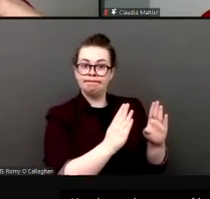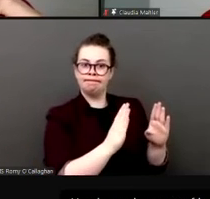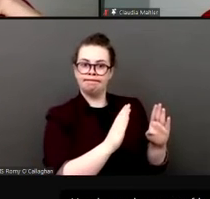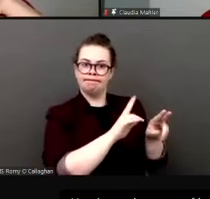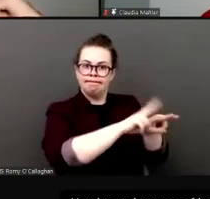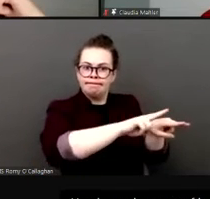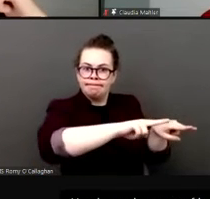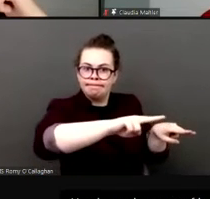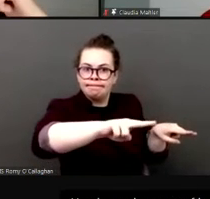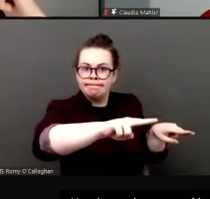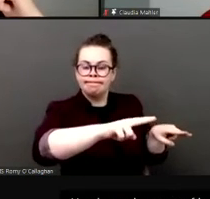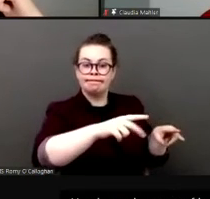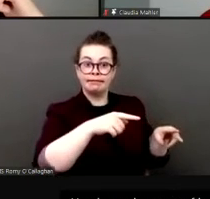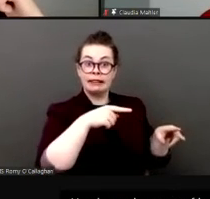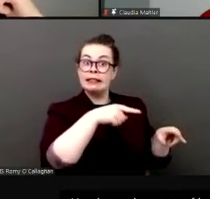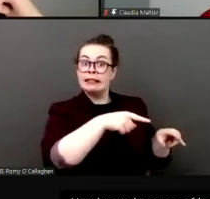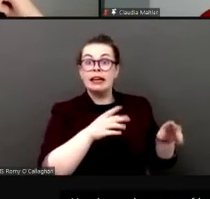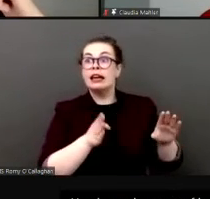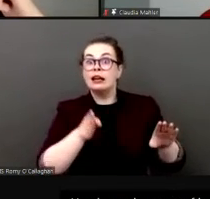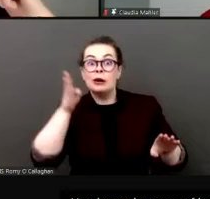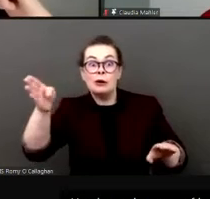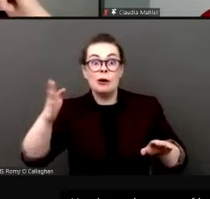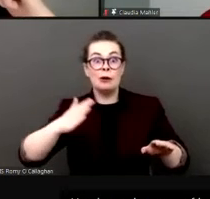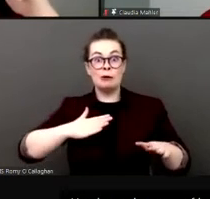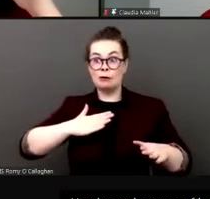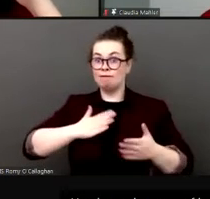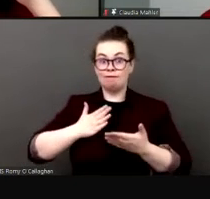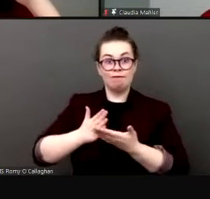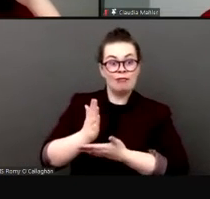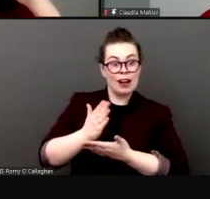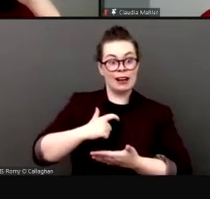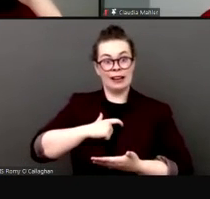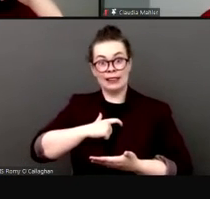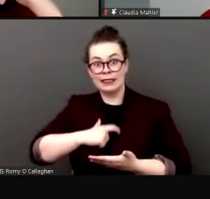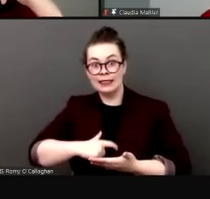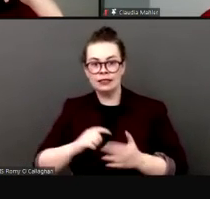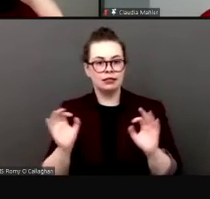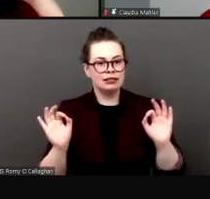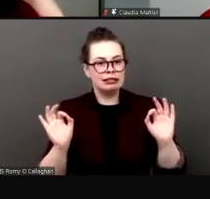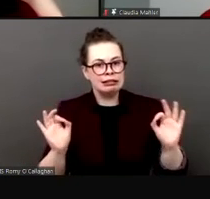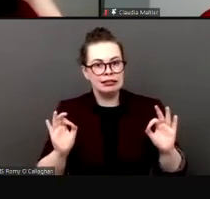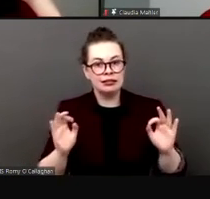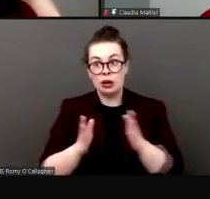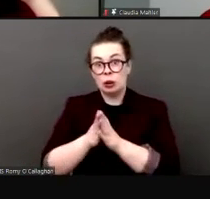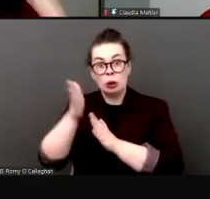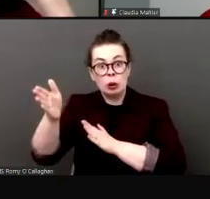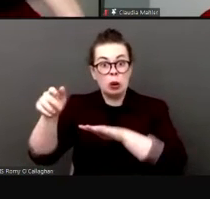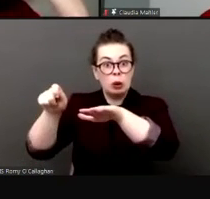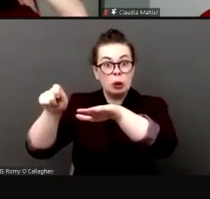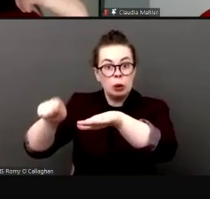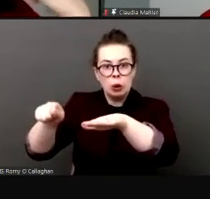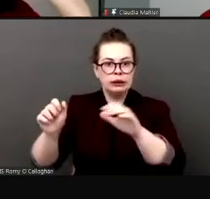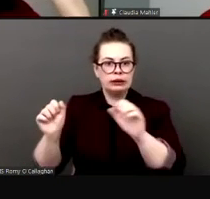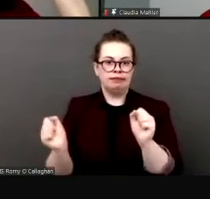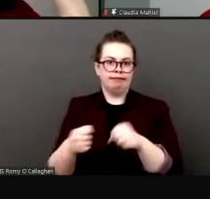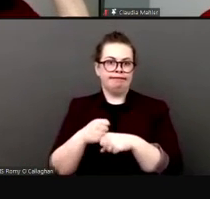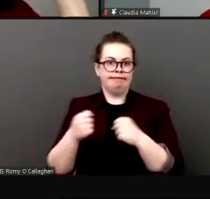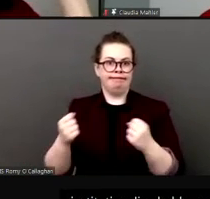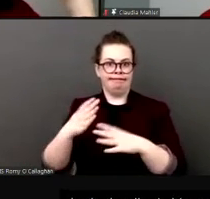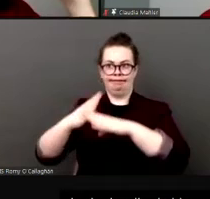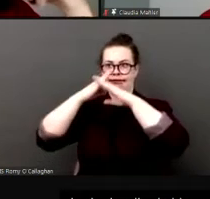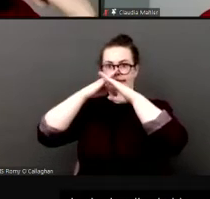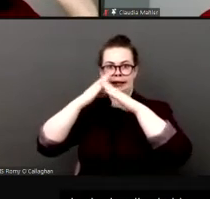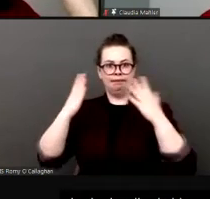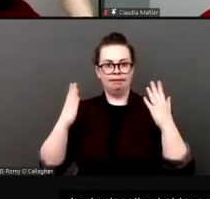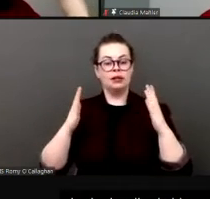justice, institutionalized older people as well during the pandemic and beyond. What do you see as the solution when it